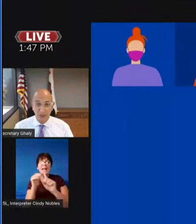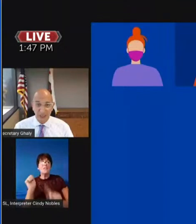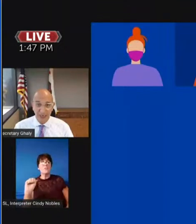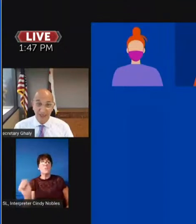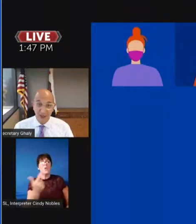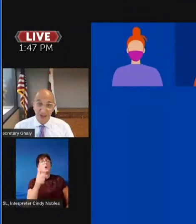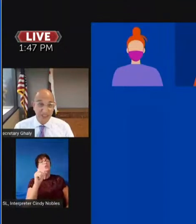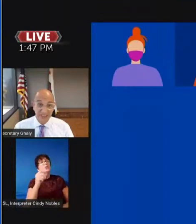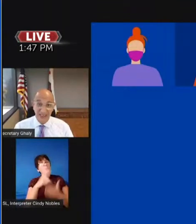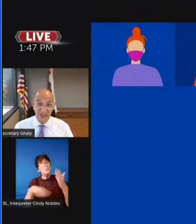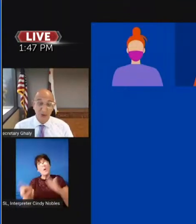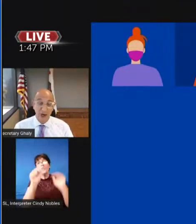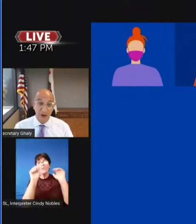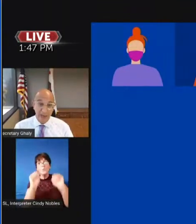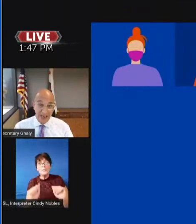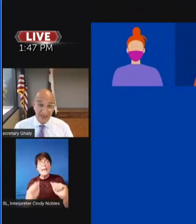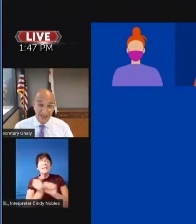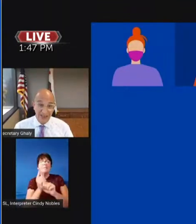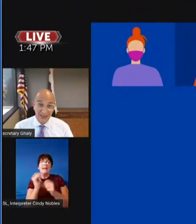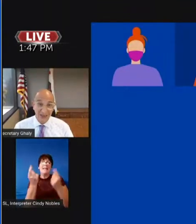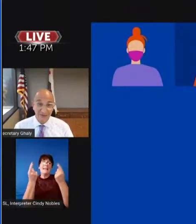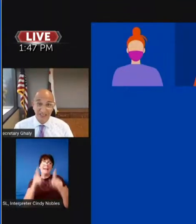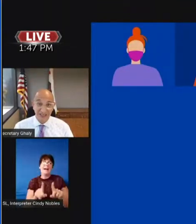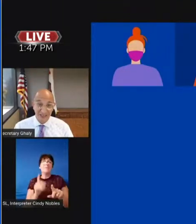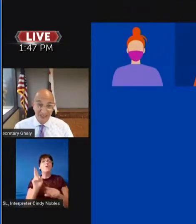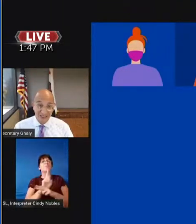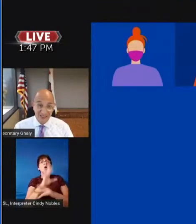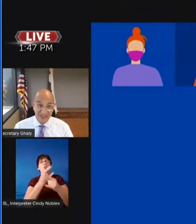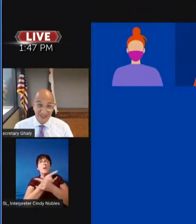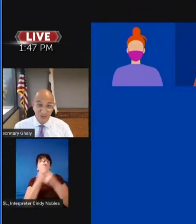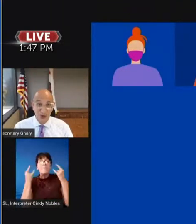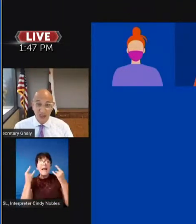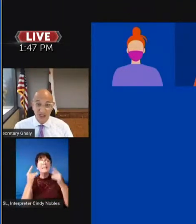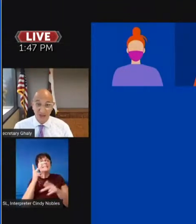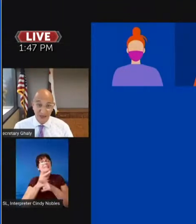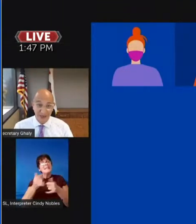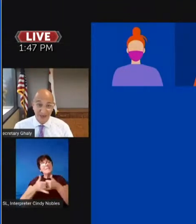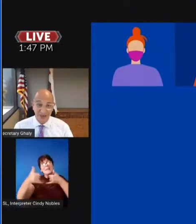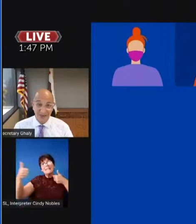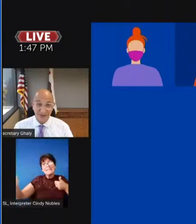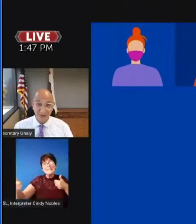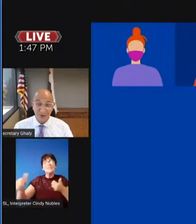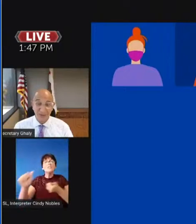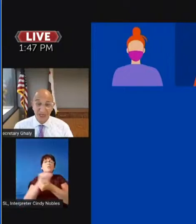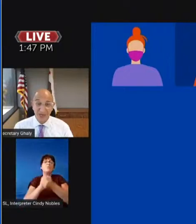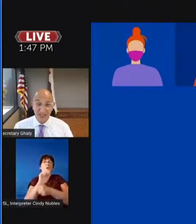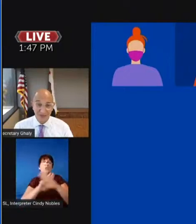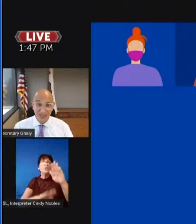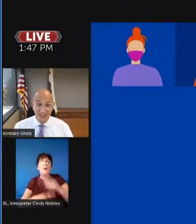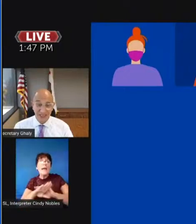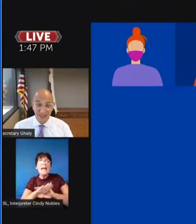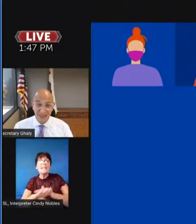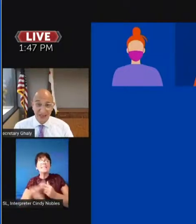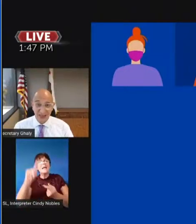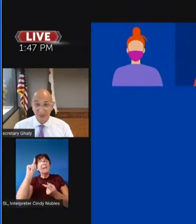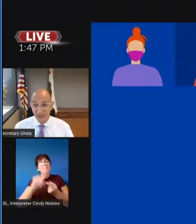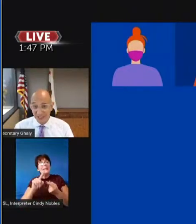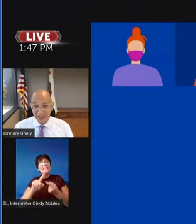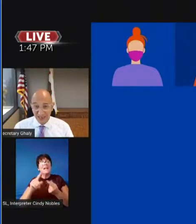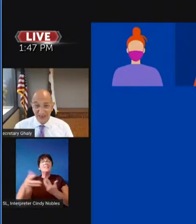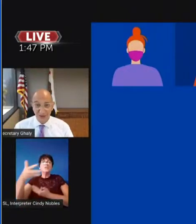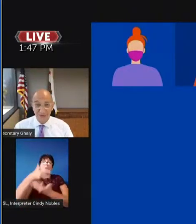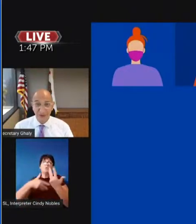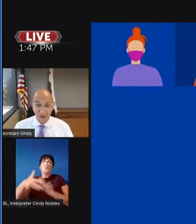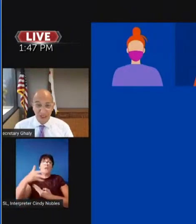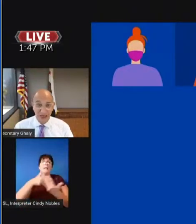do all we can to do these things: wear our mask, physically distance, wash your hands, minimize mixing, and